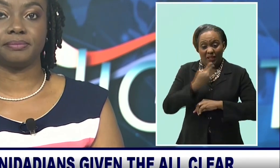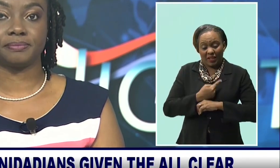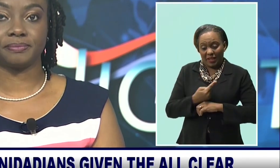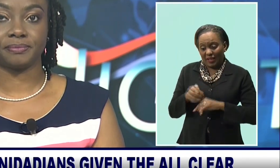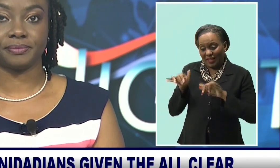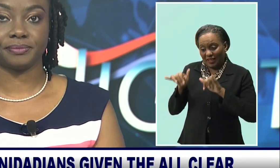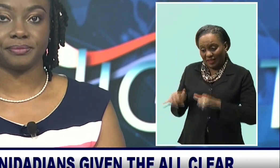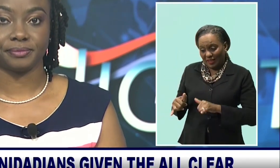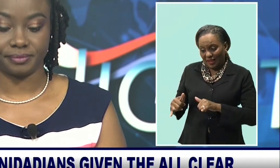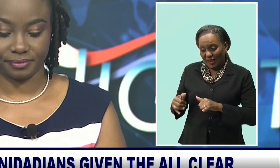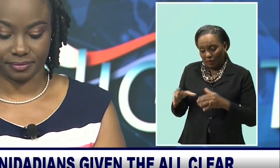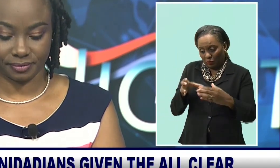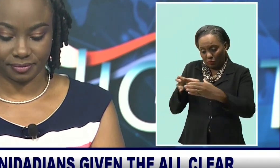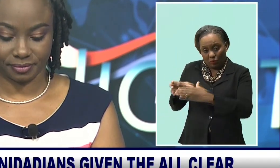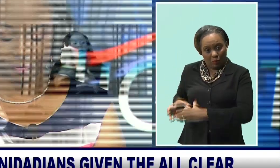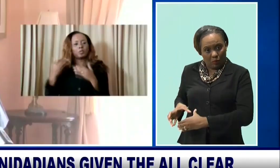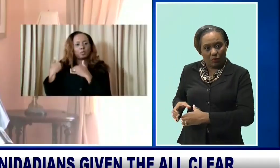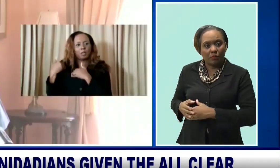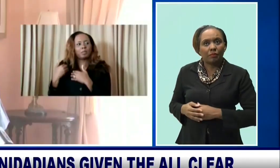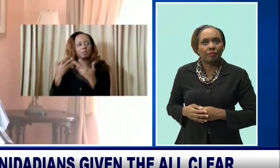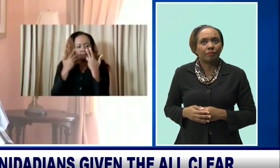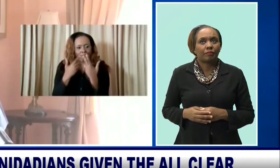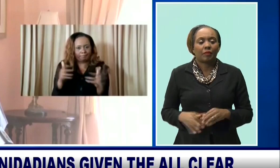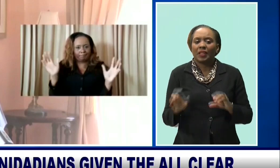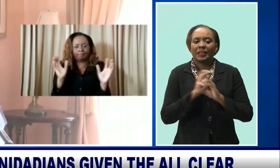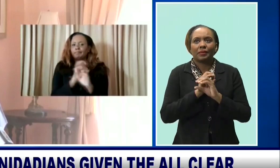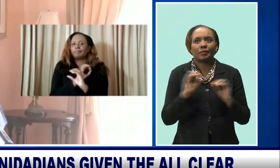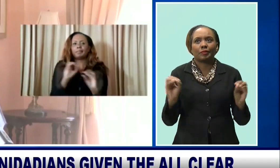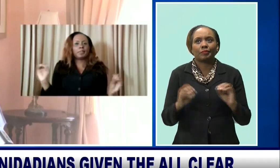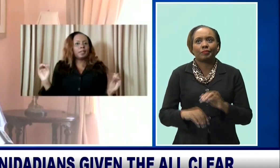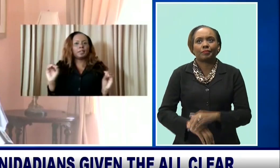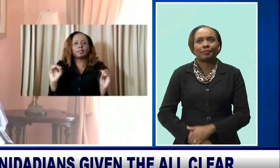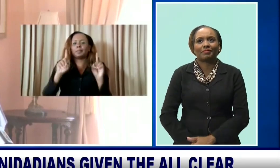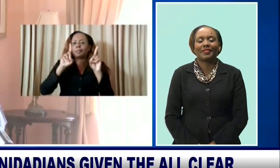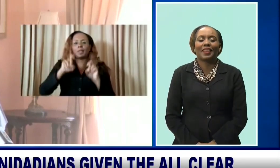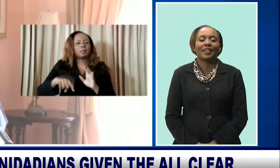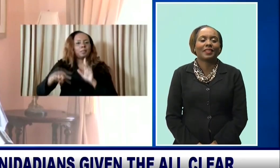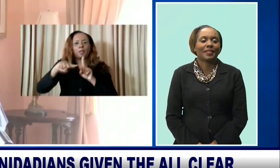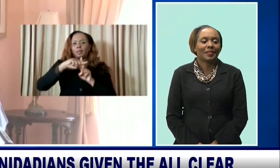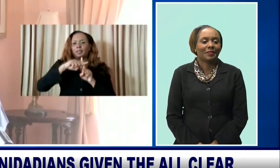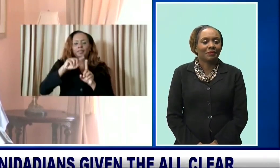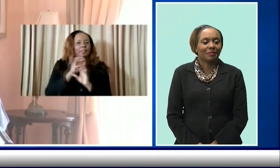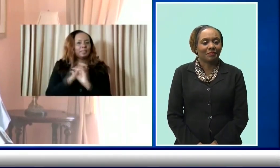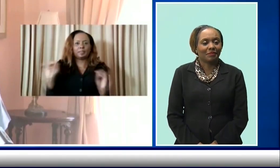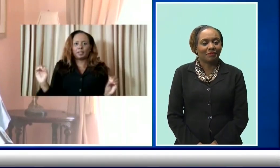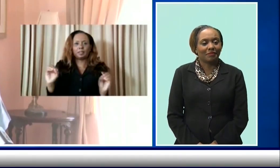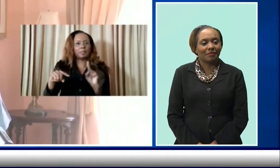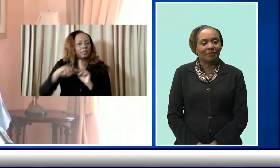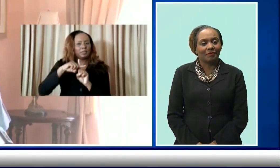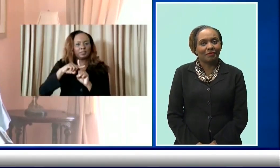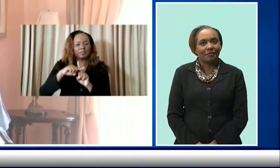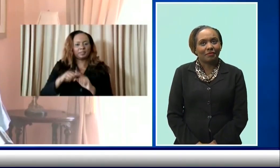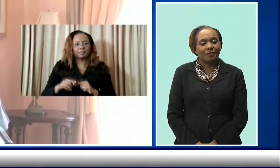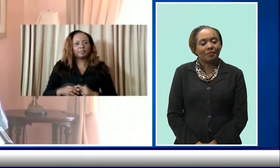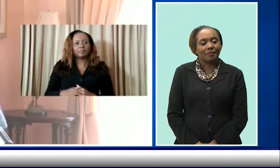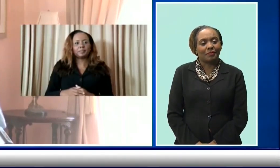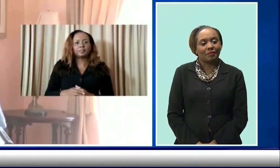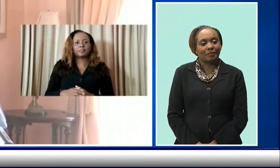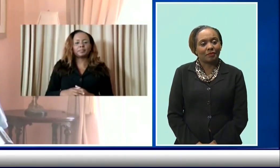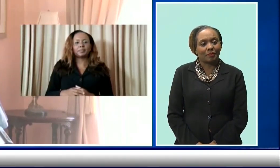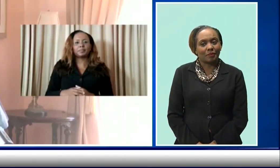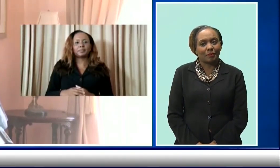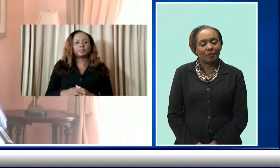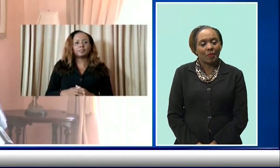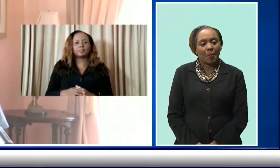quarantine. None of those persons have tested positive while they have been in quarantine, and therefore they would have